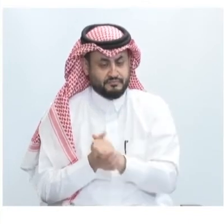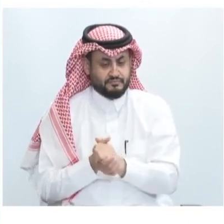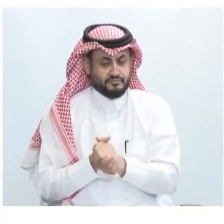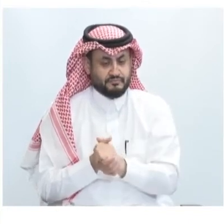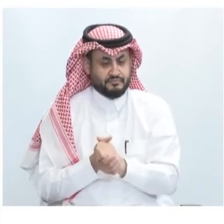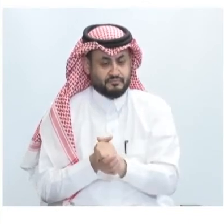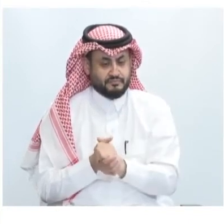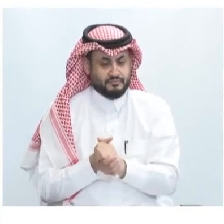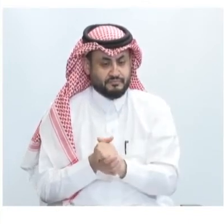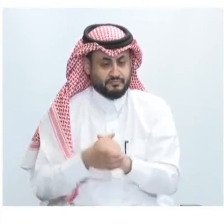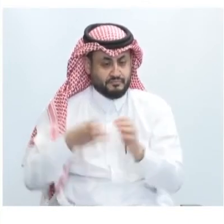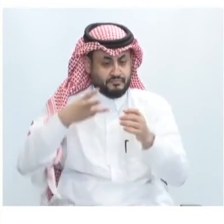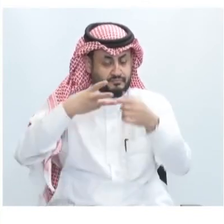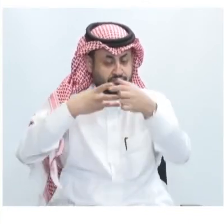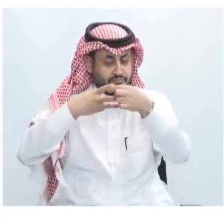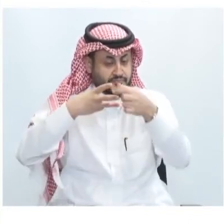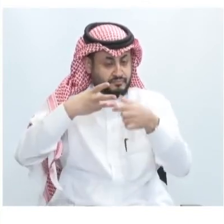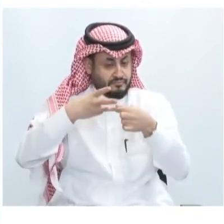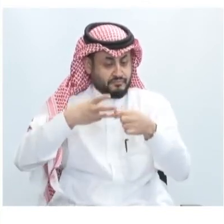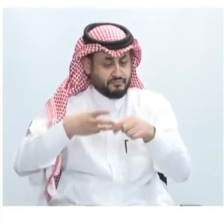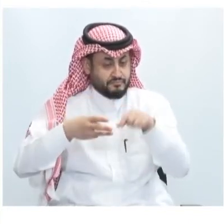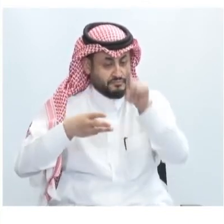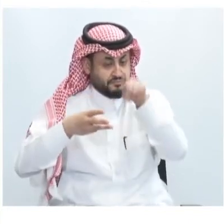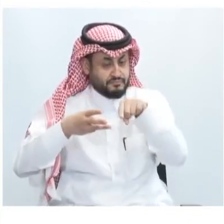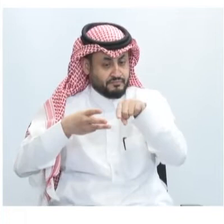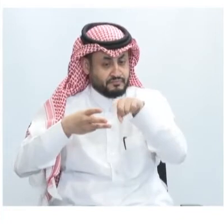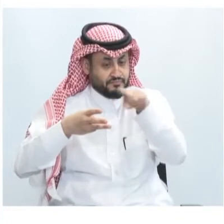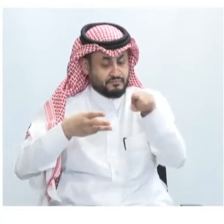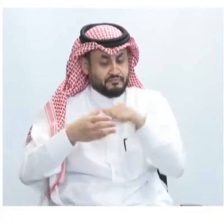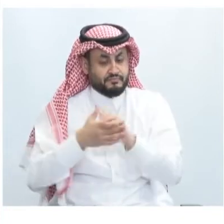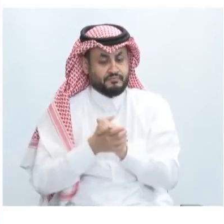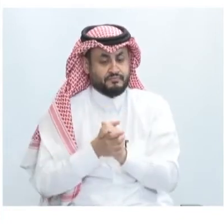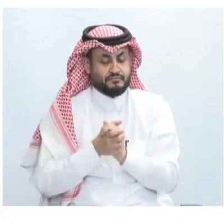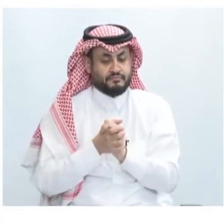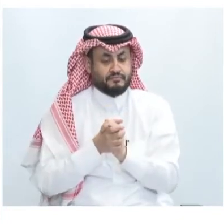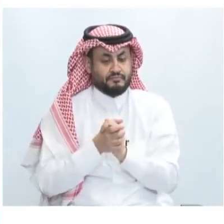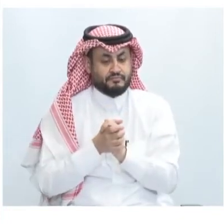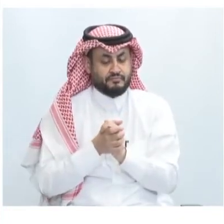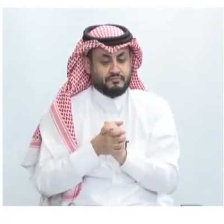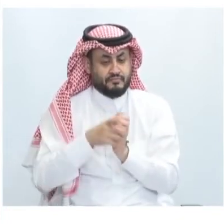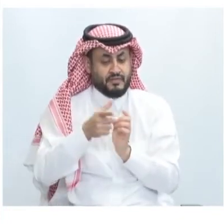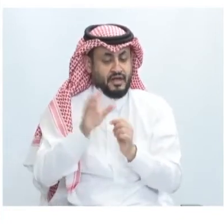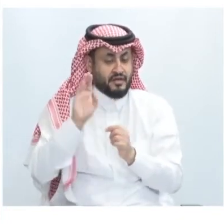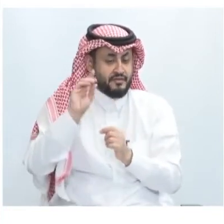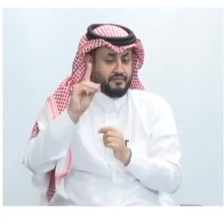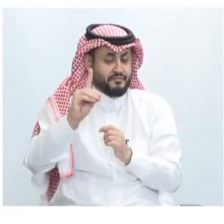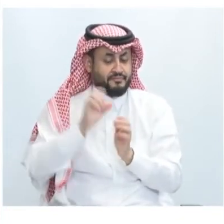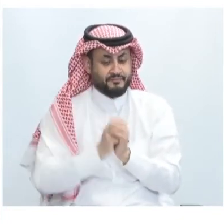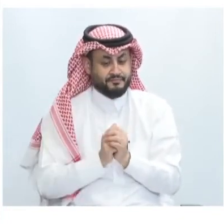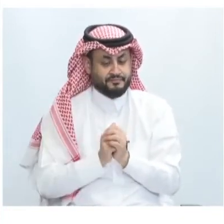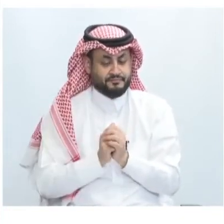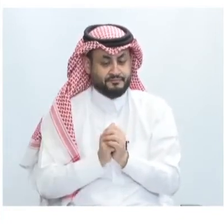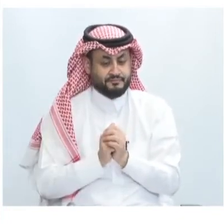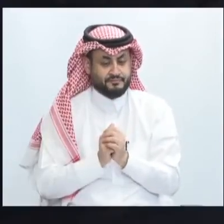we have number 1, 2, 3 and half circle on the left side. So this is duck.